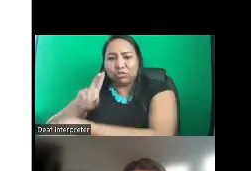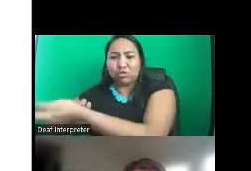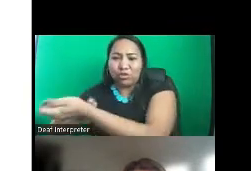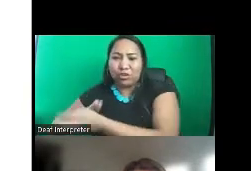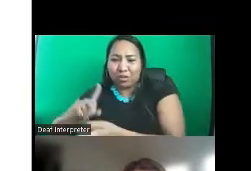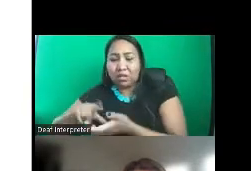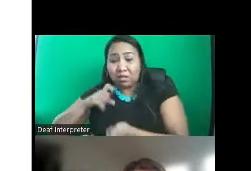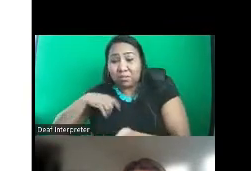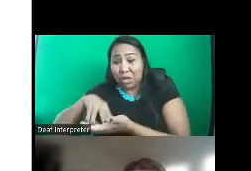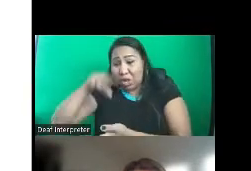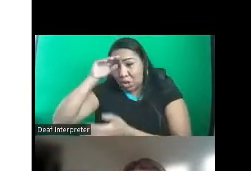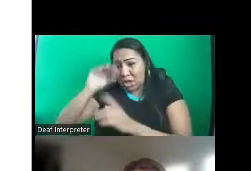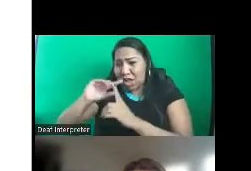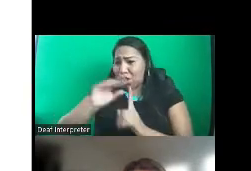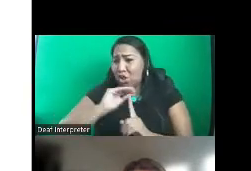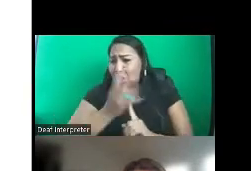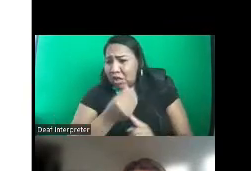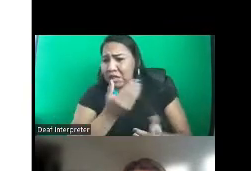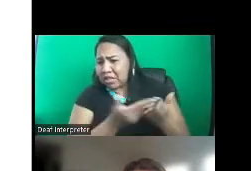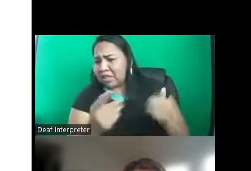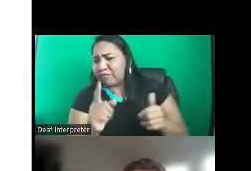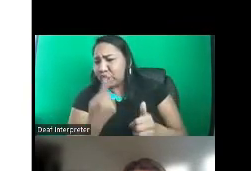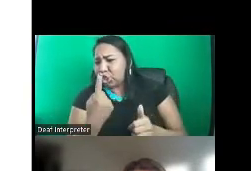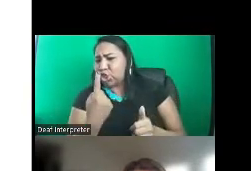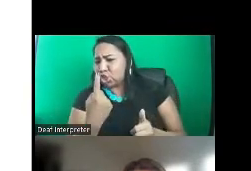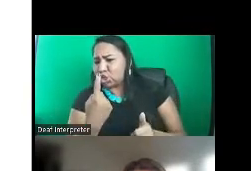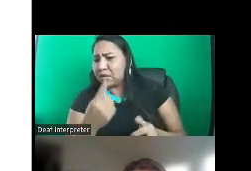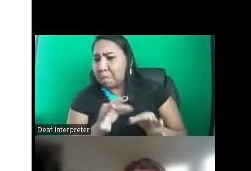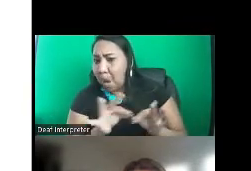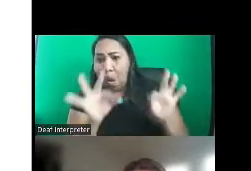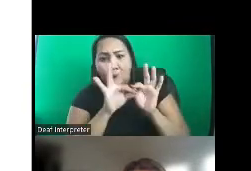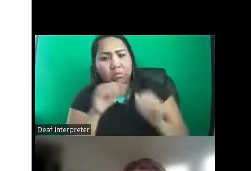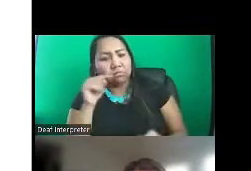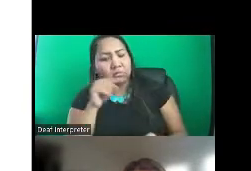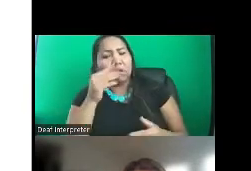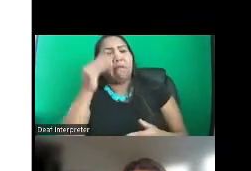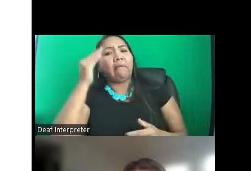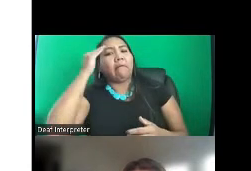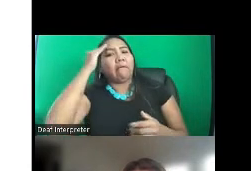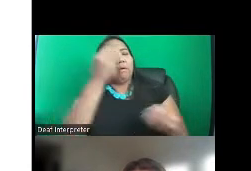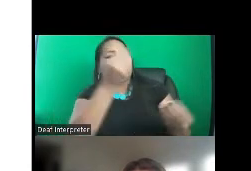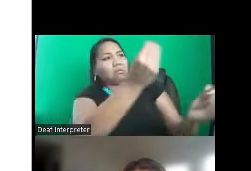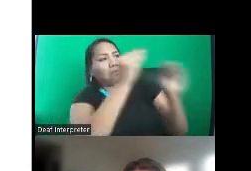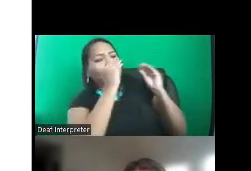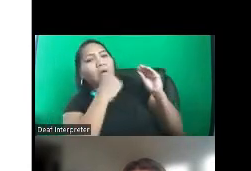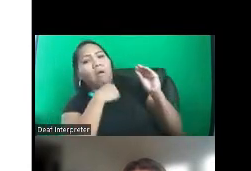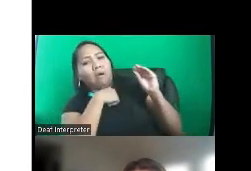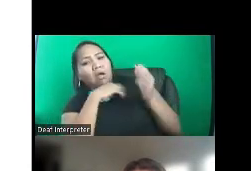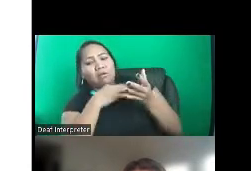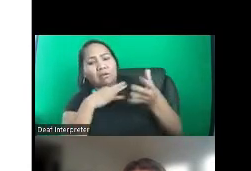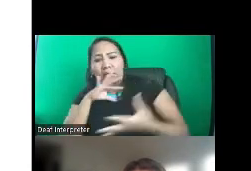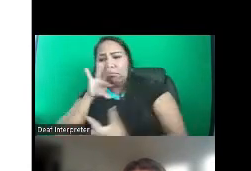being taught a way to reach my people and people like me